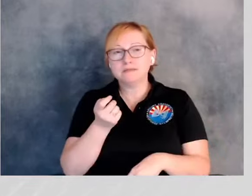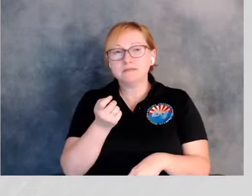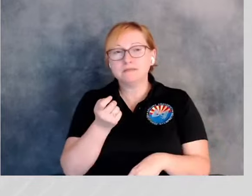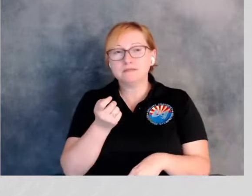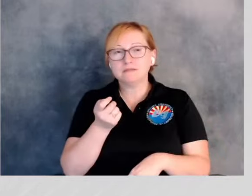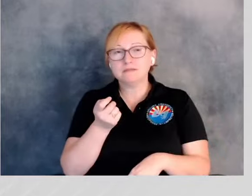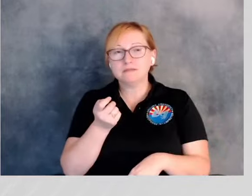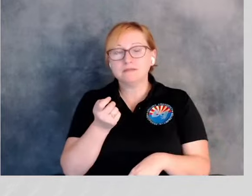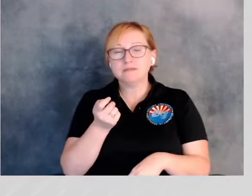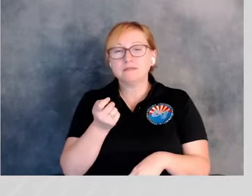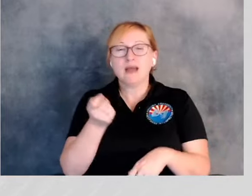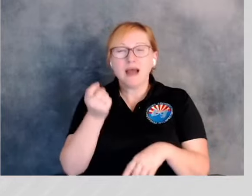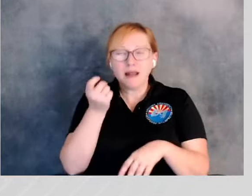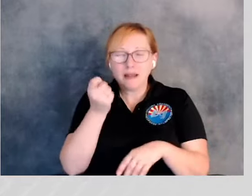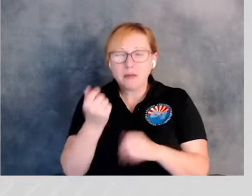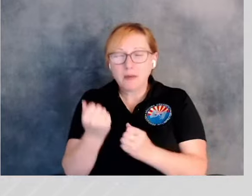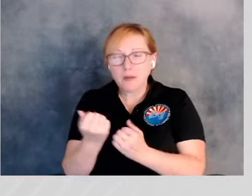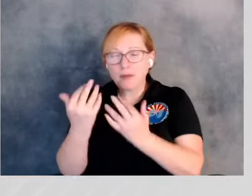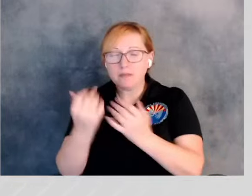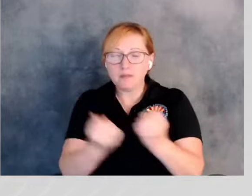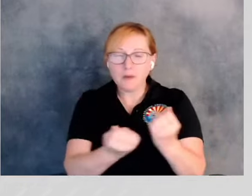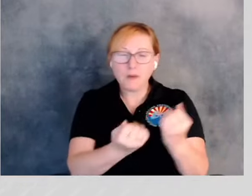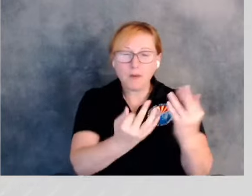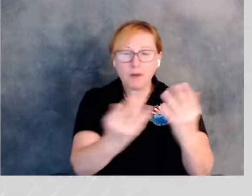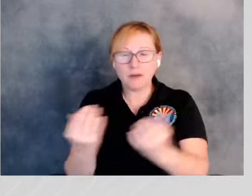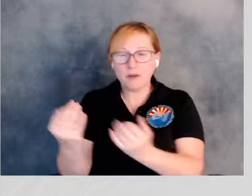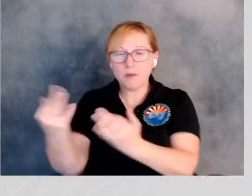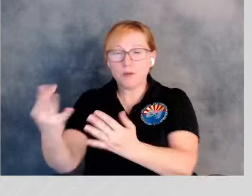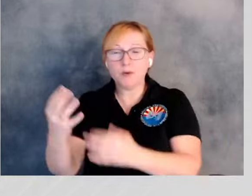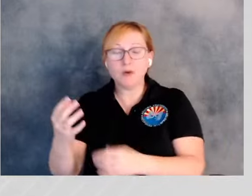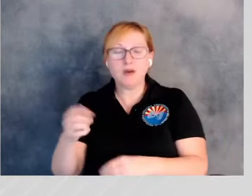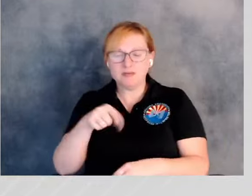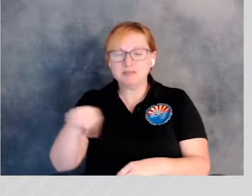fuels. Those fuels are going to continue to smolder